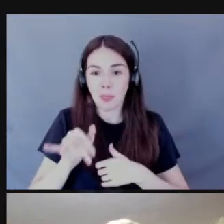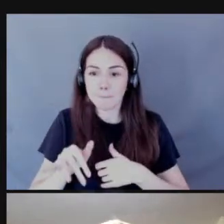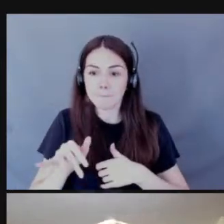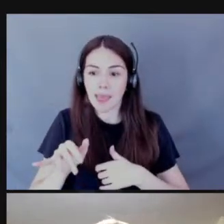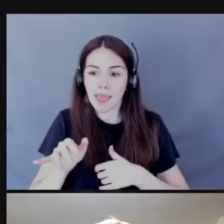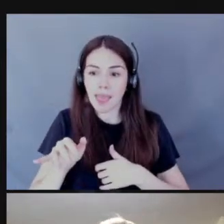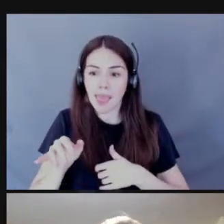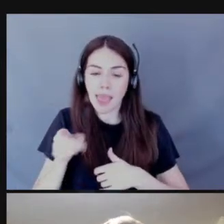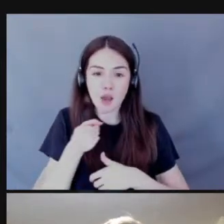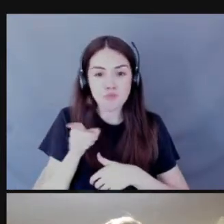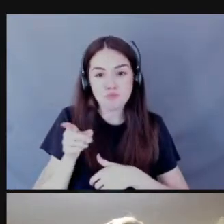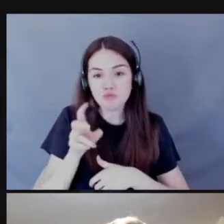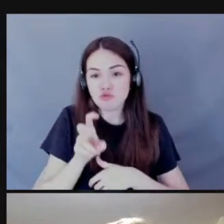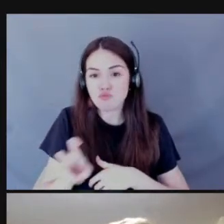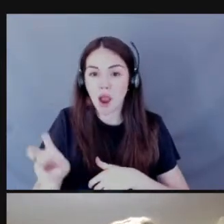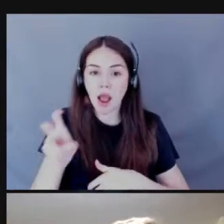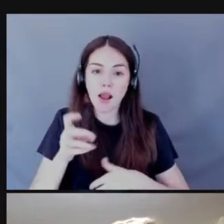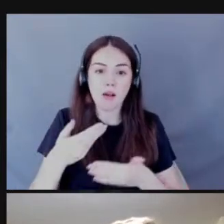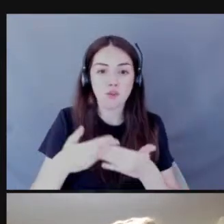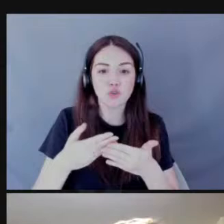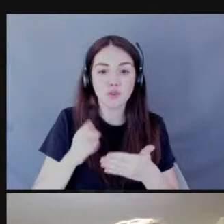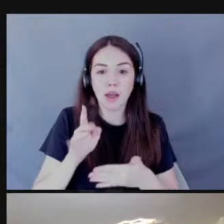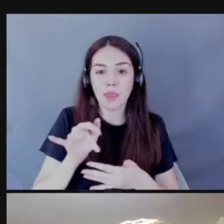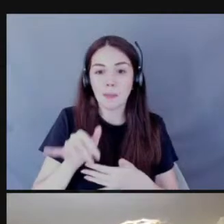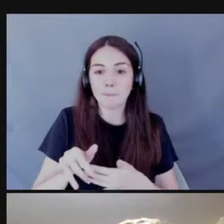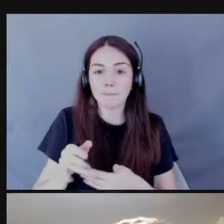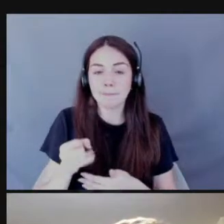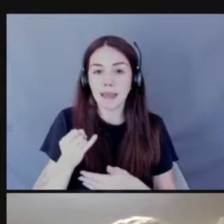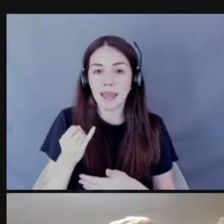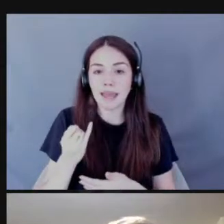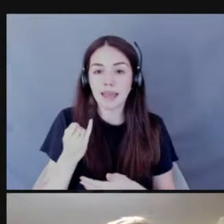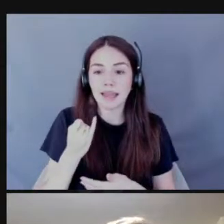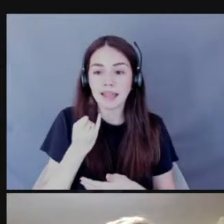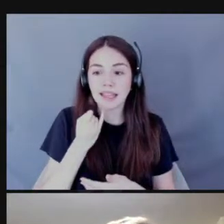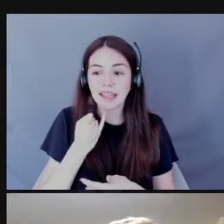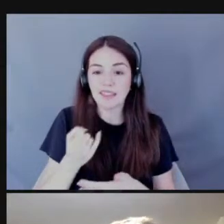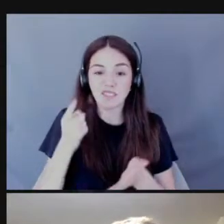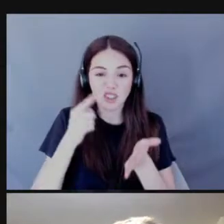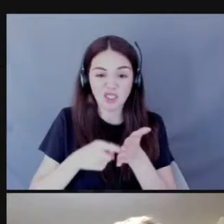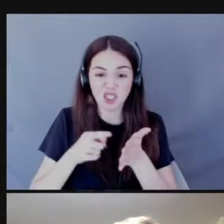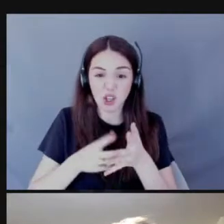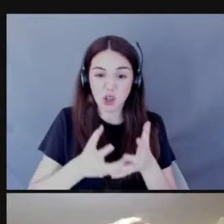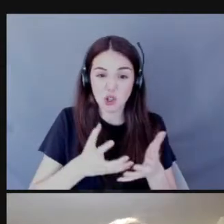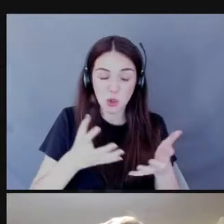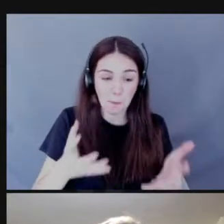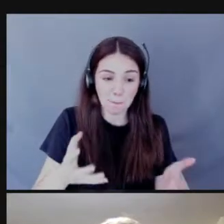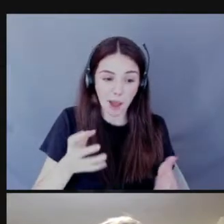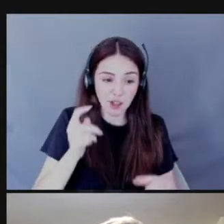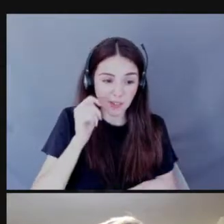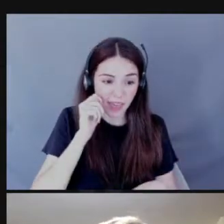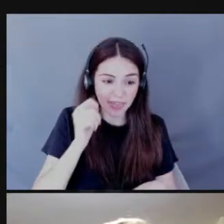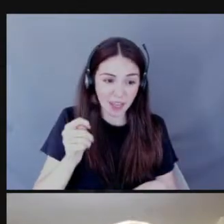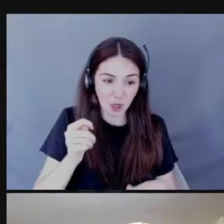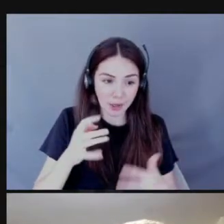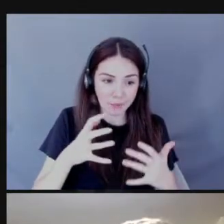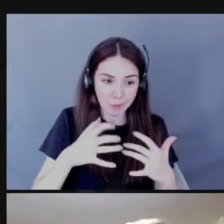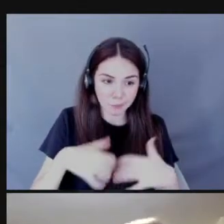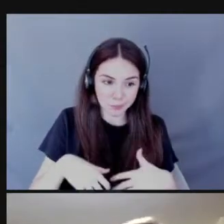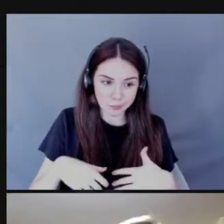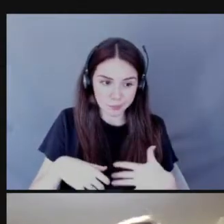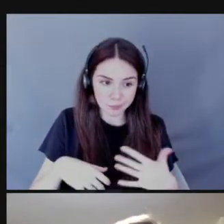bay. If you poke too hard at that theory, it kind of falls to pieces, but it was enough for the